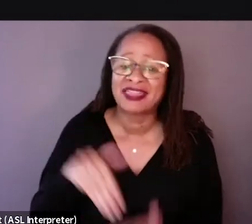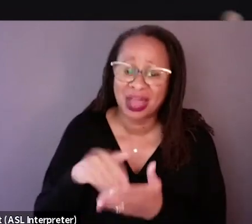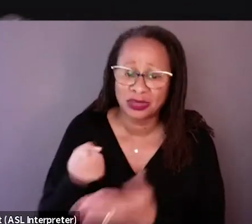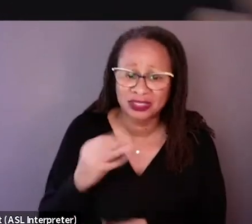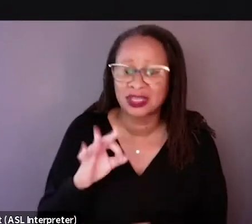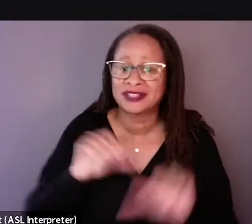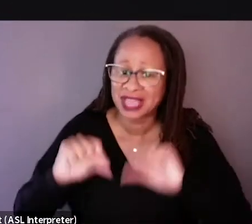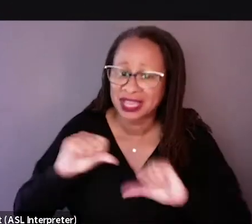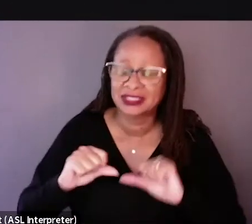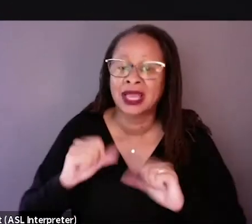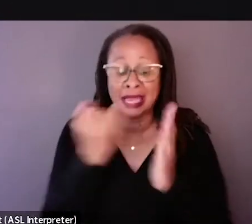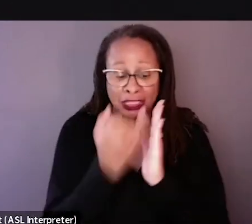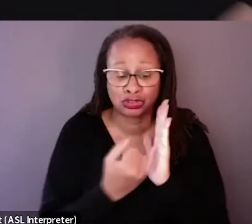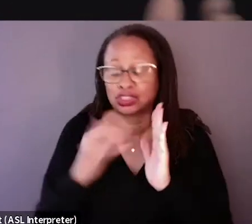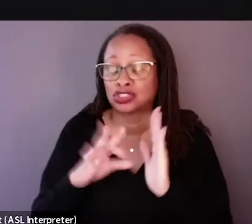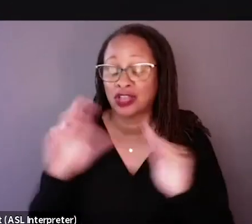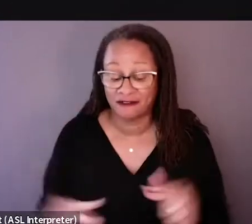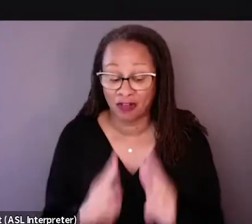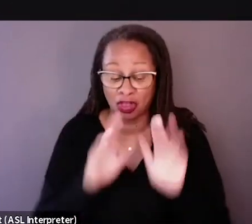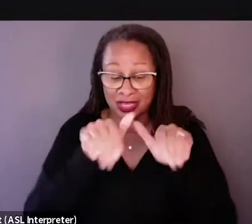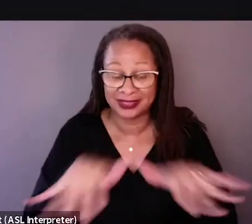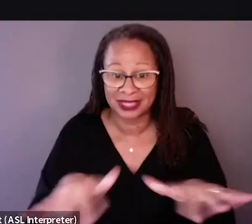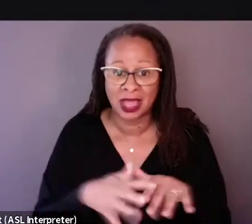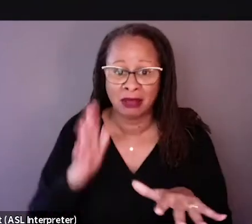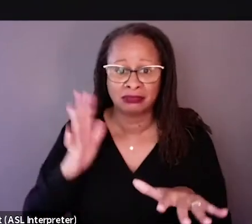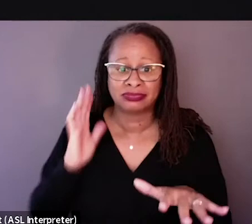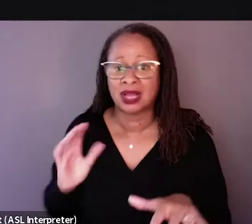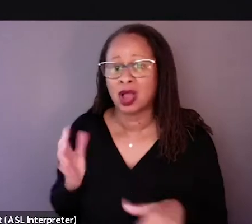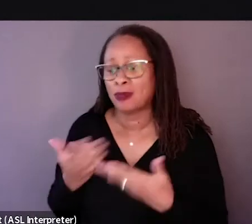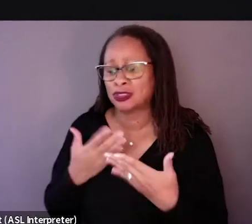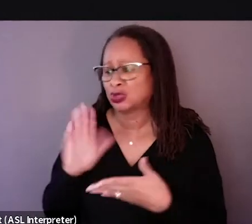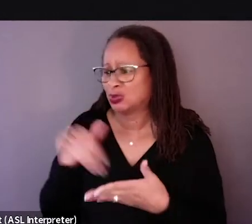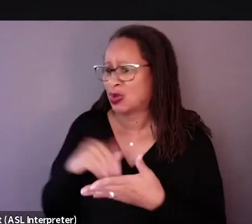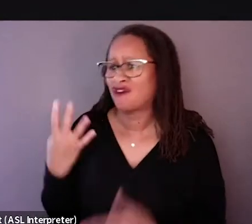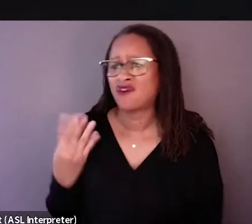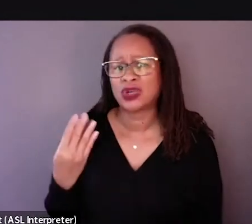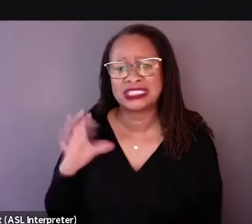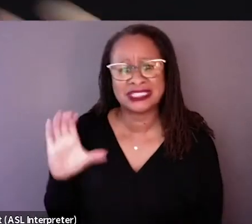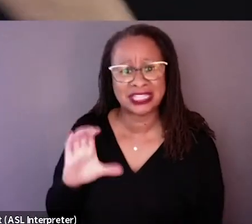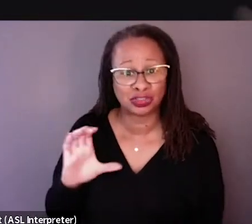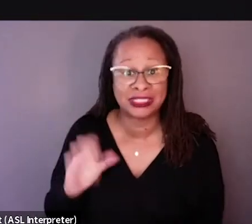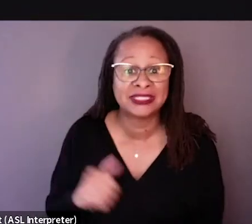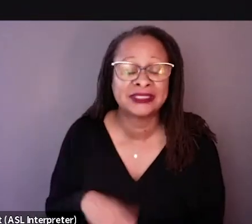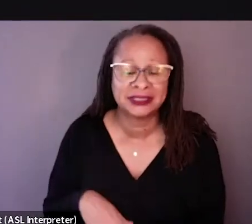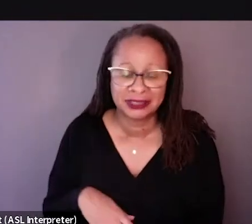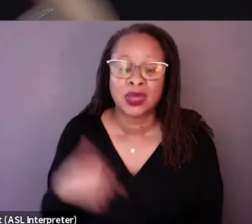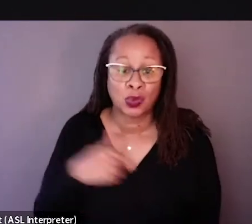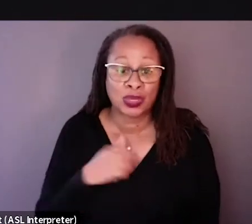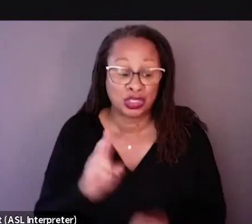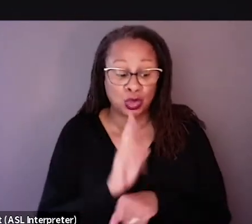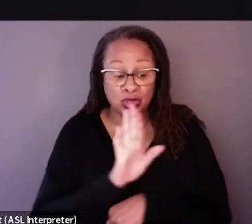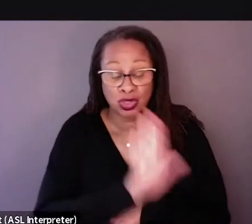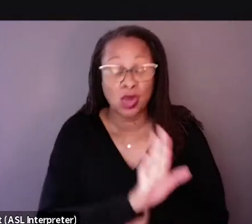scientific illustrations of volcanoes dating back, I believe, to almost the 14th century. And we used those imagery,